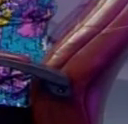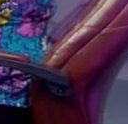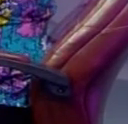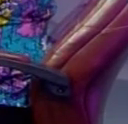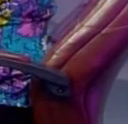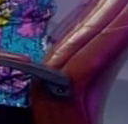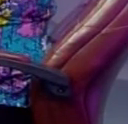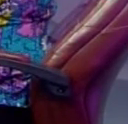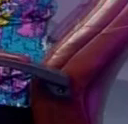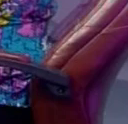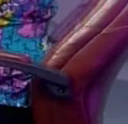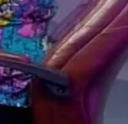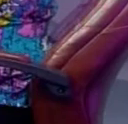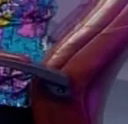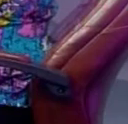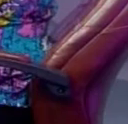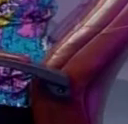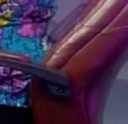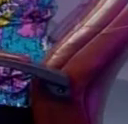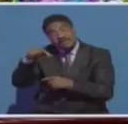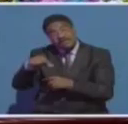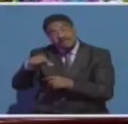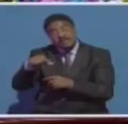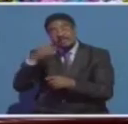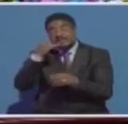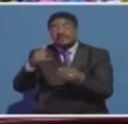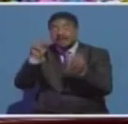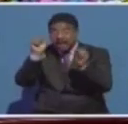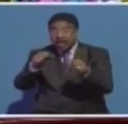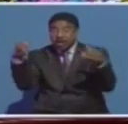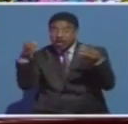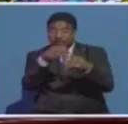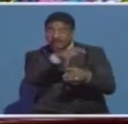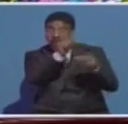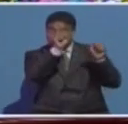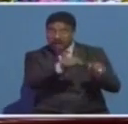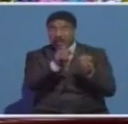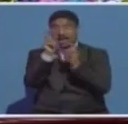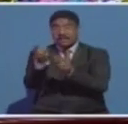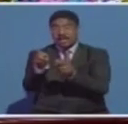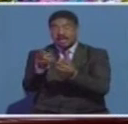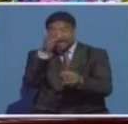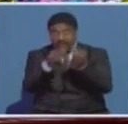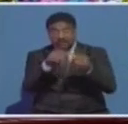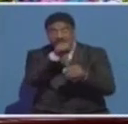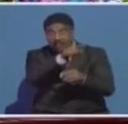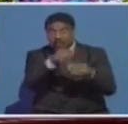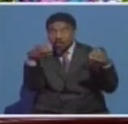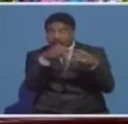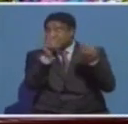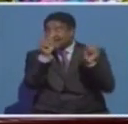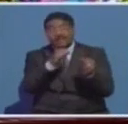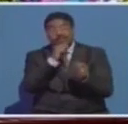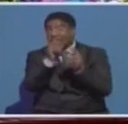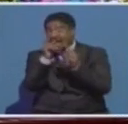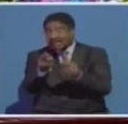the other qualification is the ability for the community to respond. If it goes beyond their capabilities of